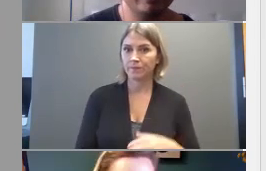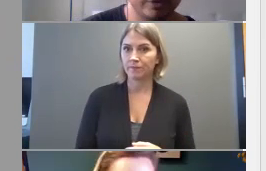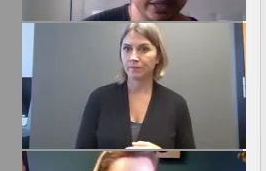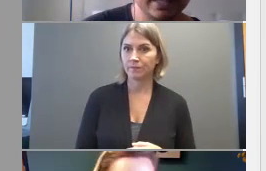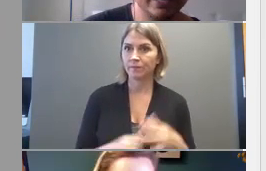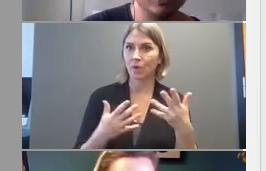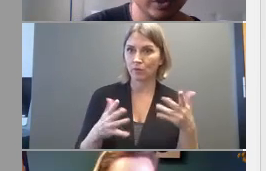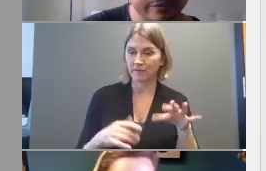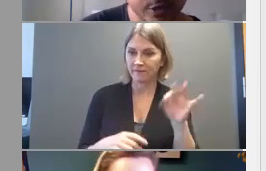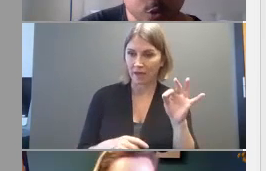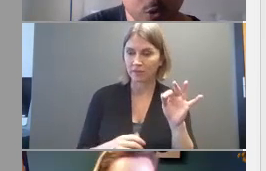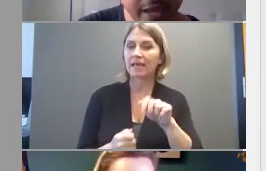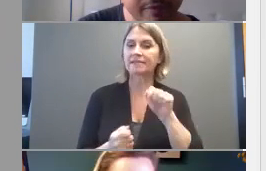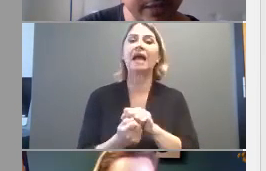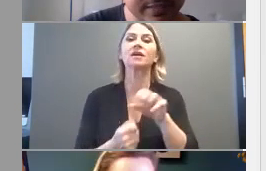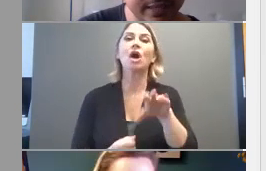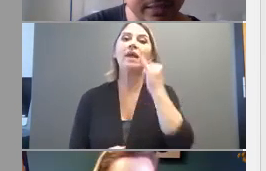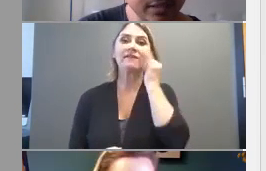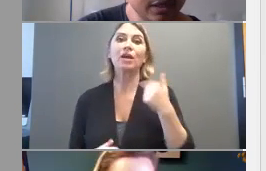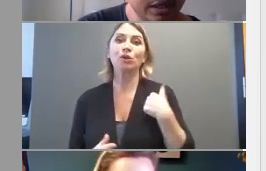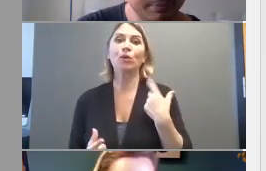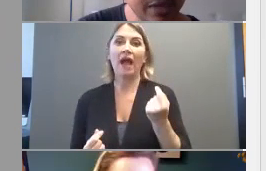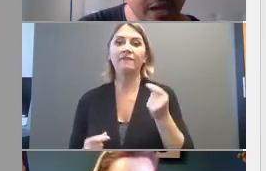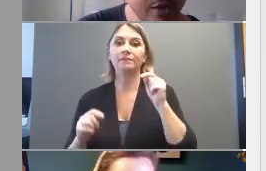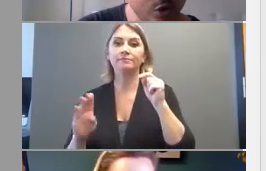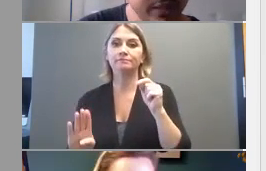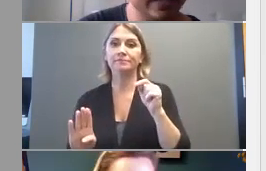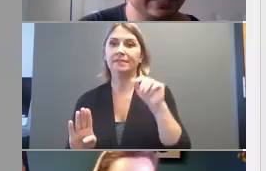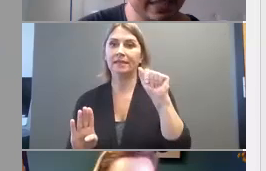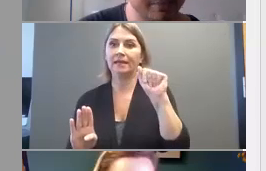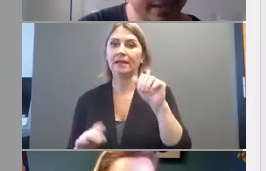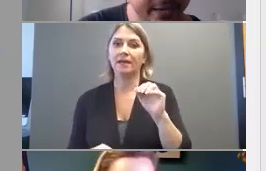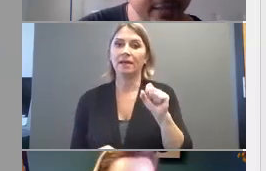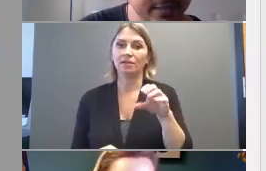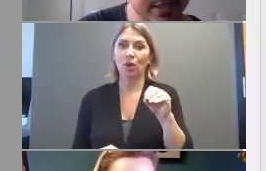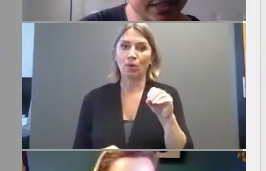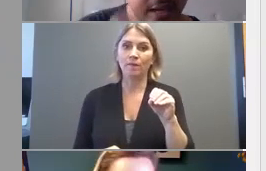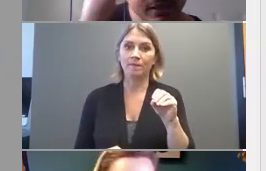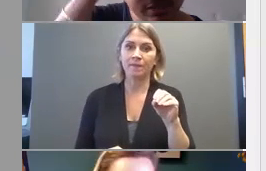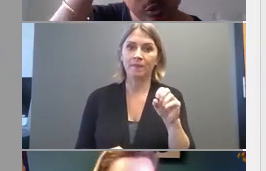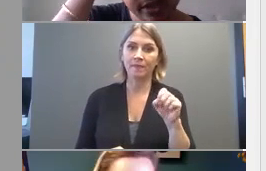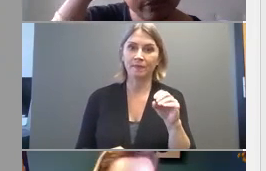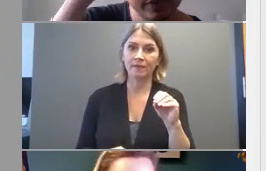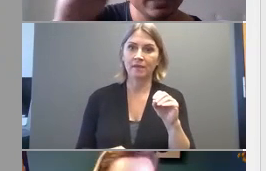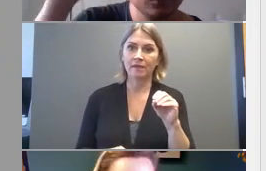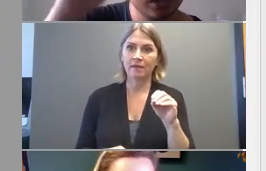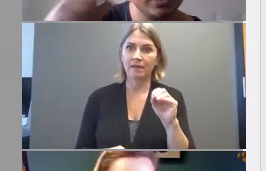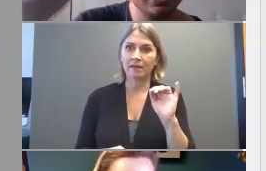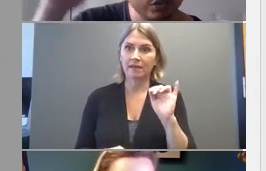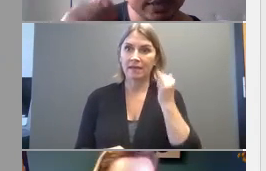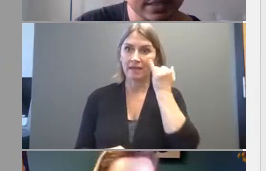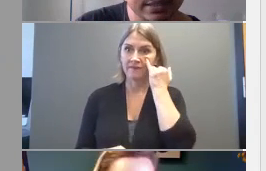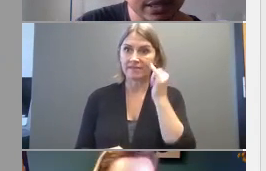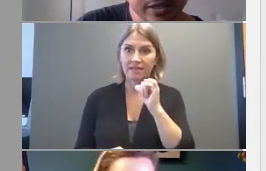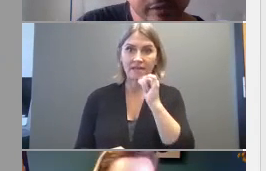Already should have been found. Exactly. So if I do have exactly, Taha not exactly, Brian Akins said, Taha, note carefully, it is not